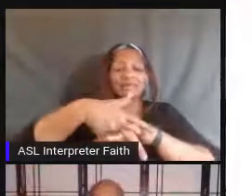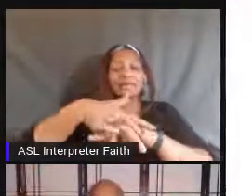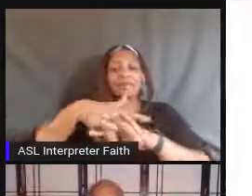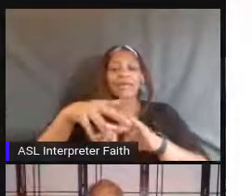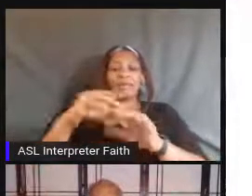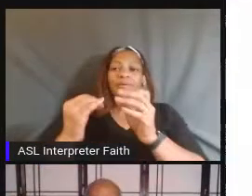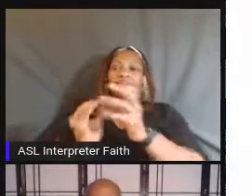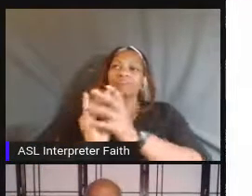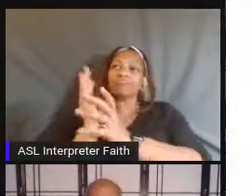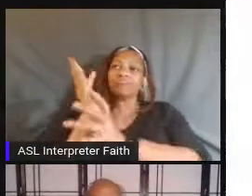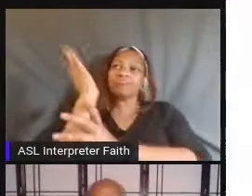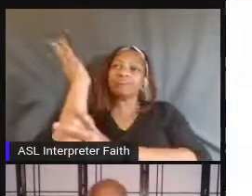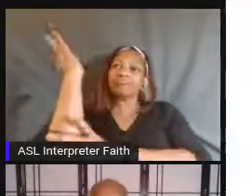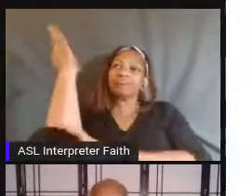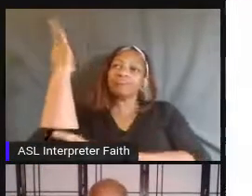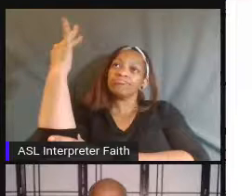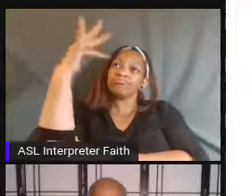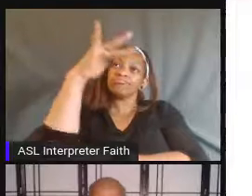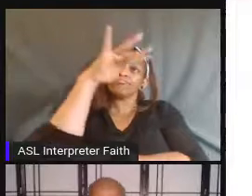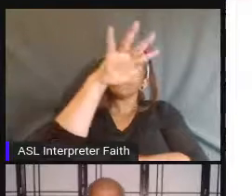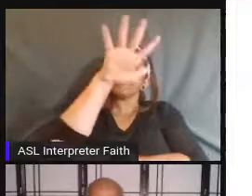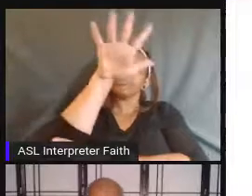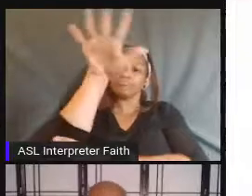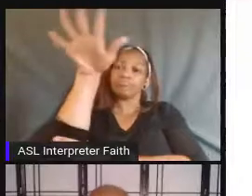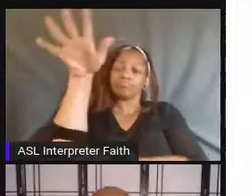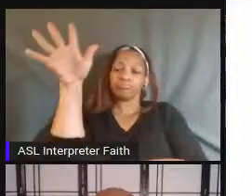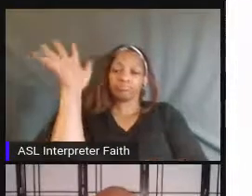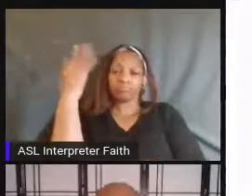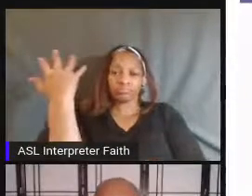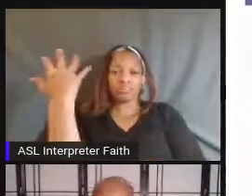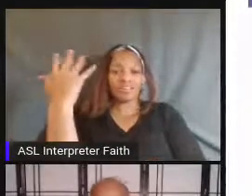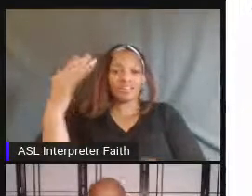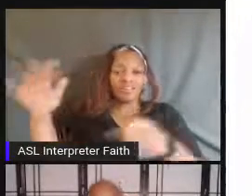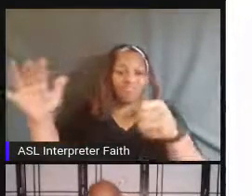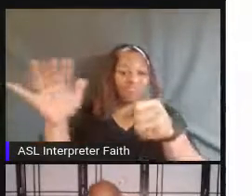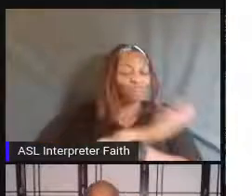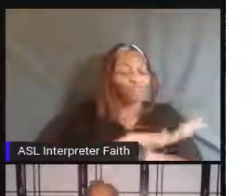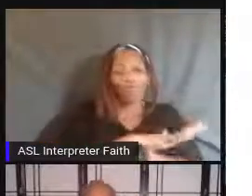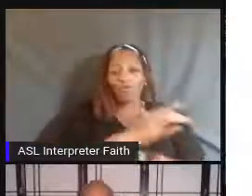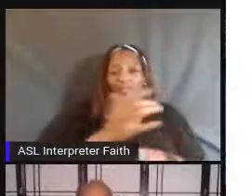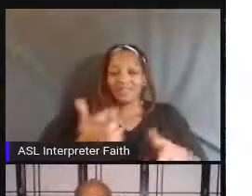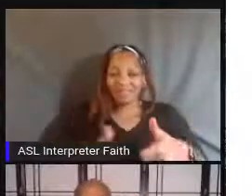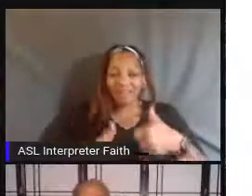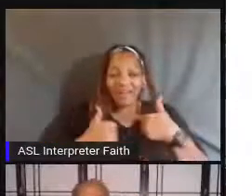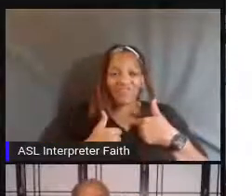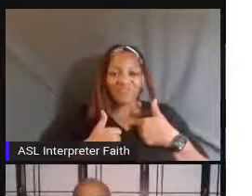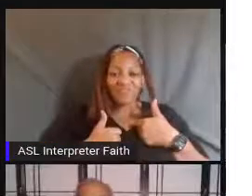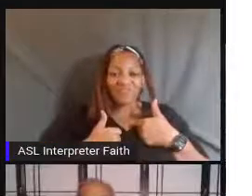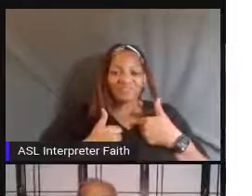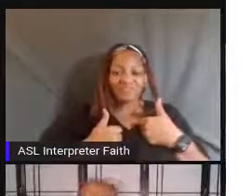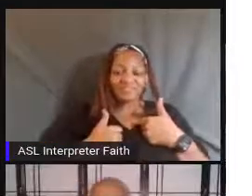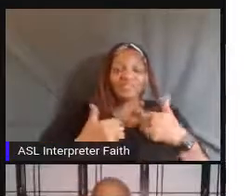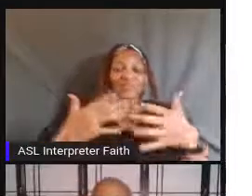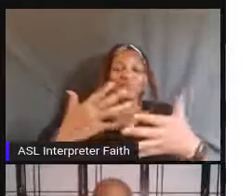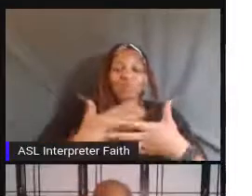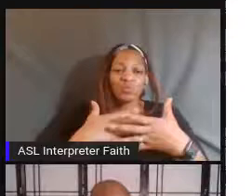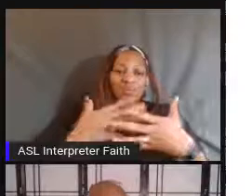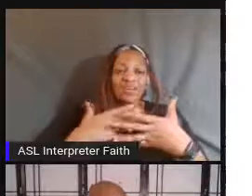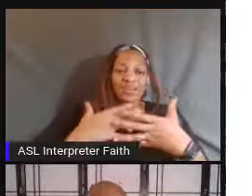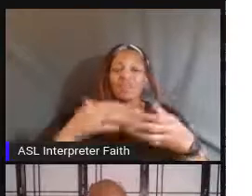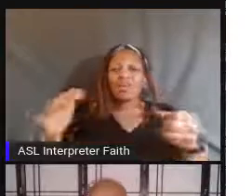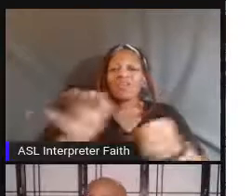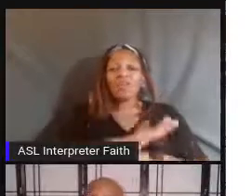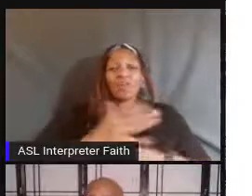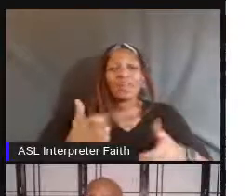and out and bloom, both and. Fully alive, breathe. Fully alive